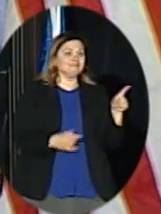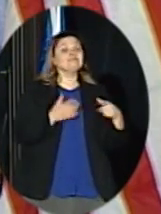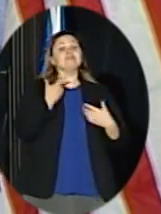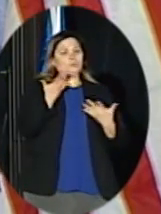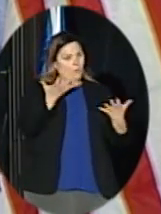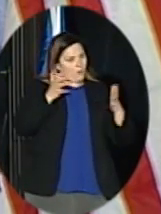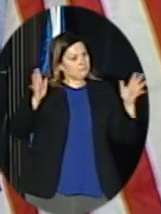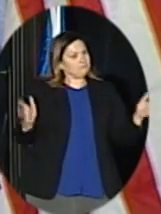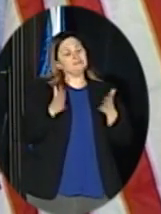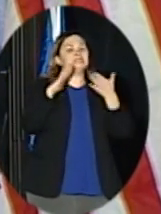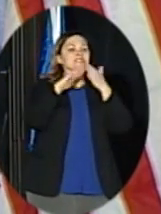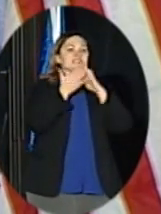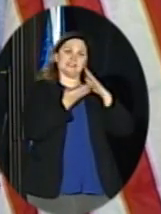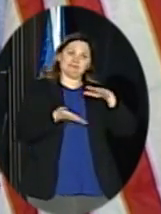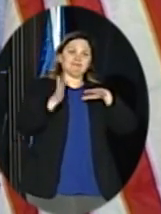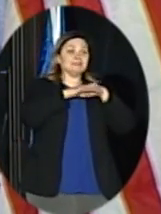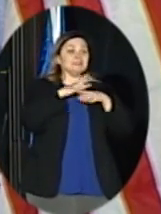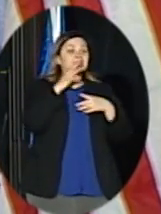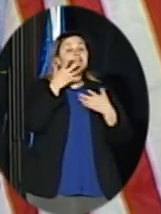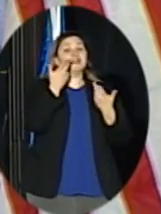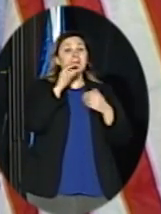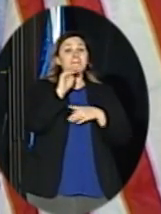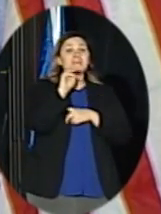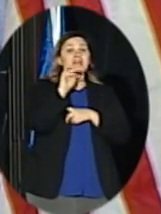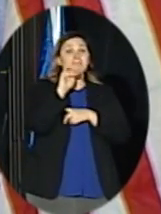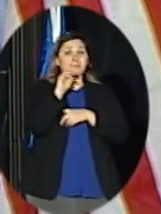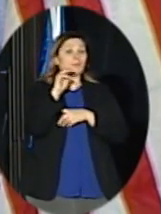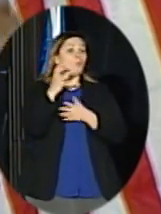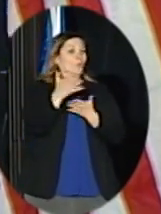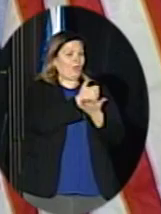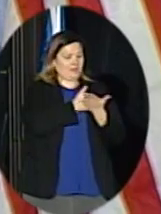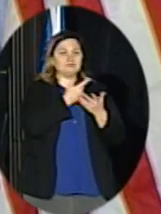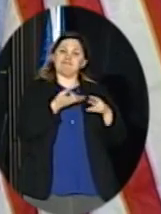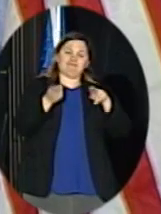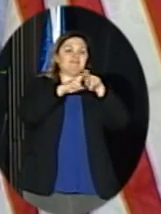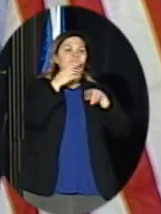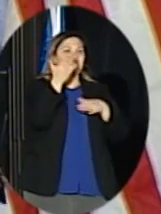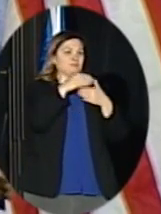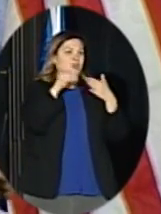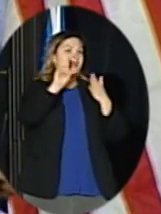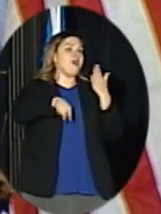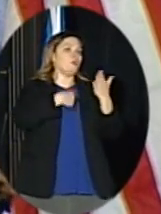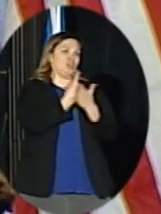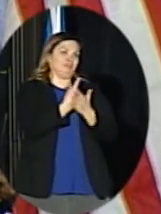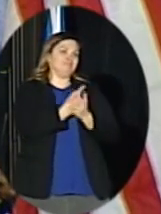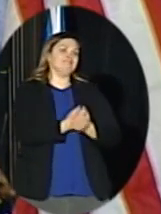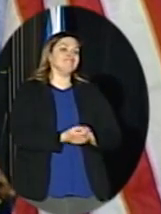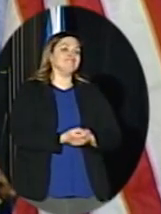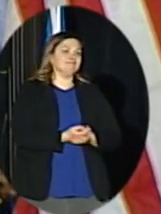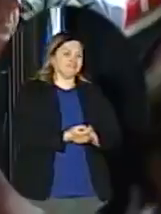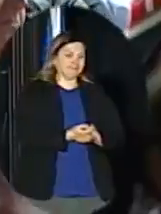minimum wage to $15 an hour for every worker in our city as soon as possible.